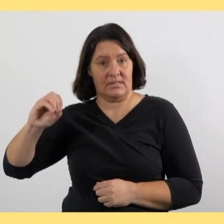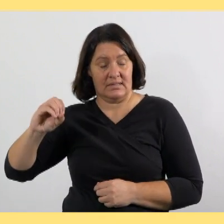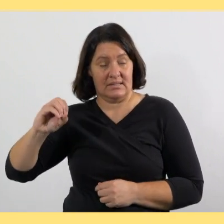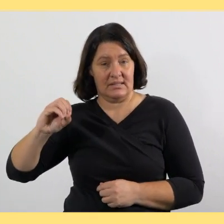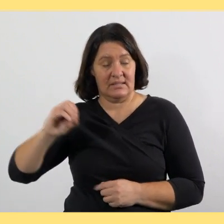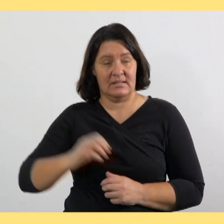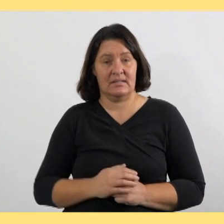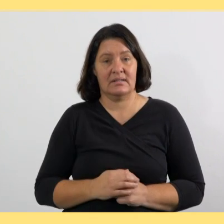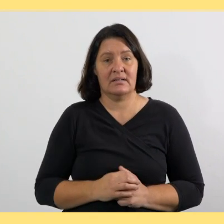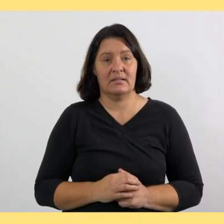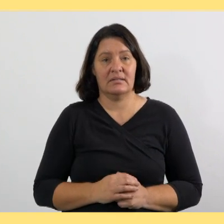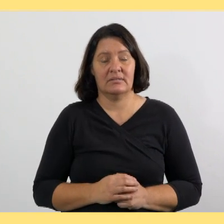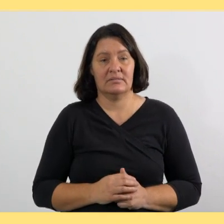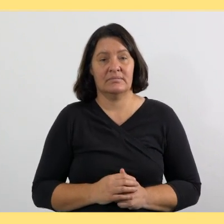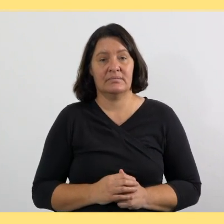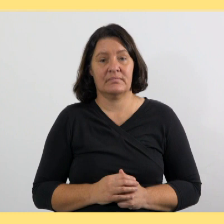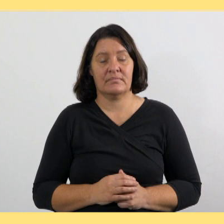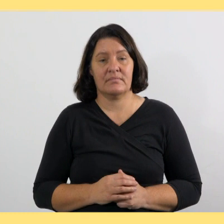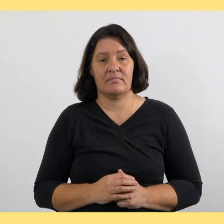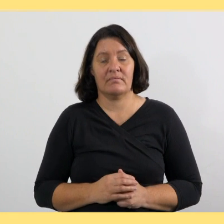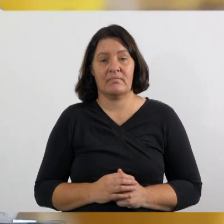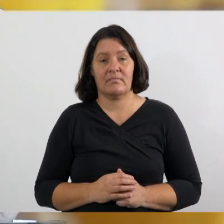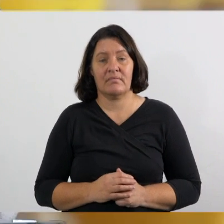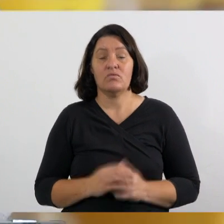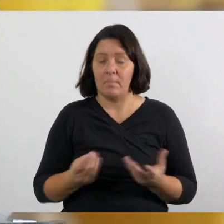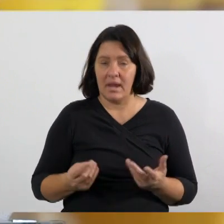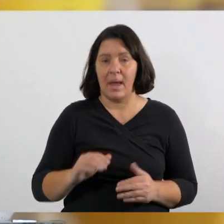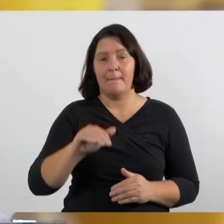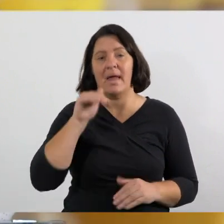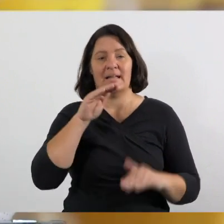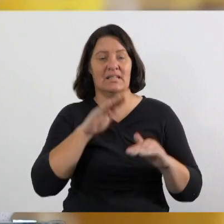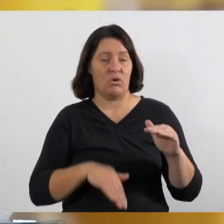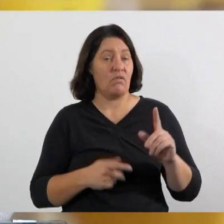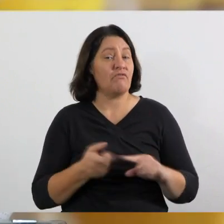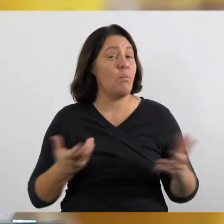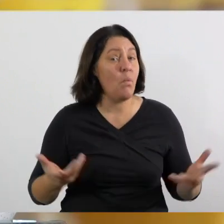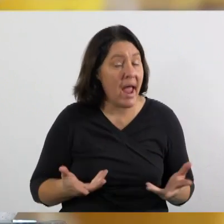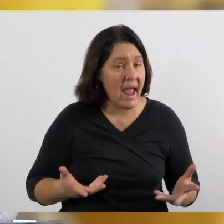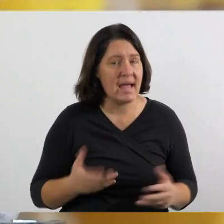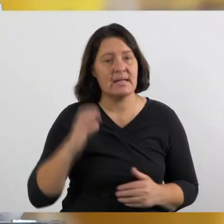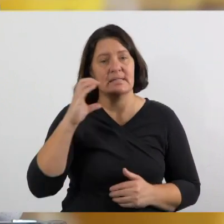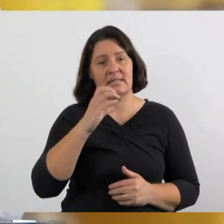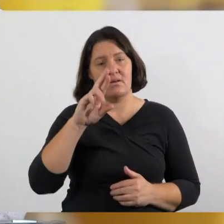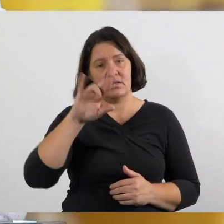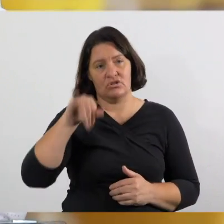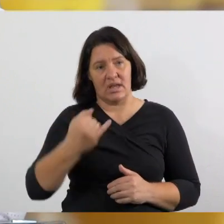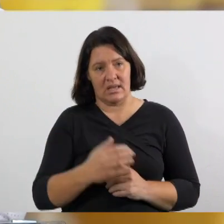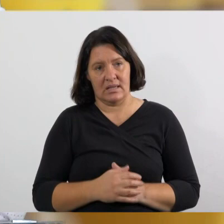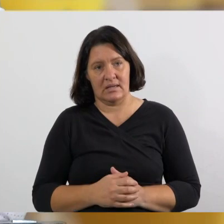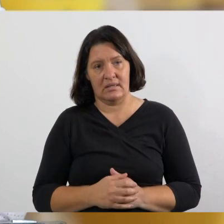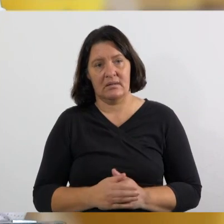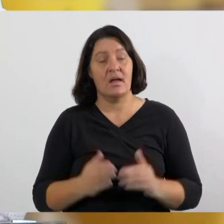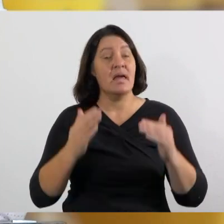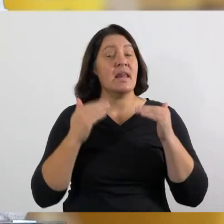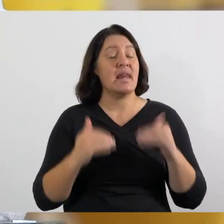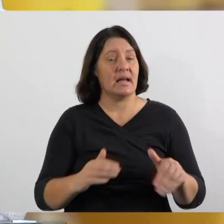19,000. You bring your 19,000. Bank and discount. From which journal? From the CRJ.